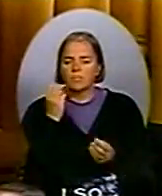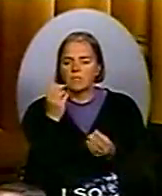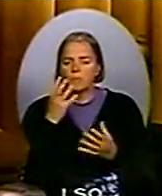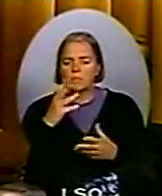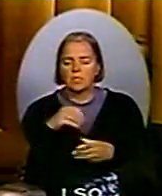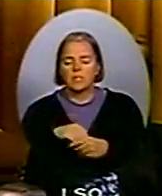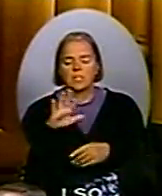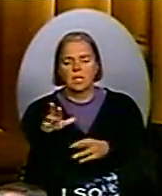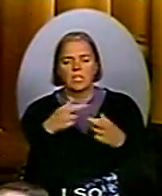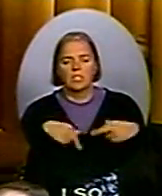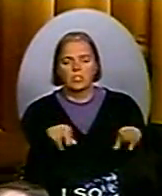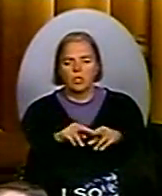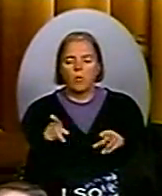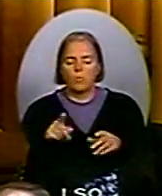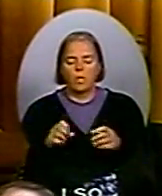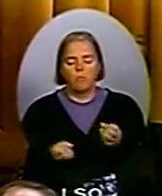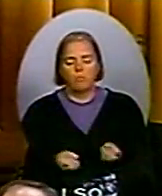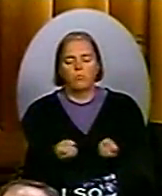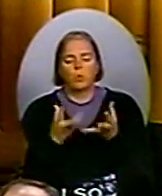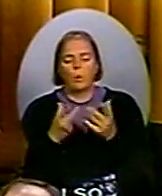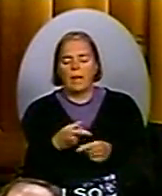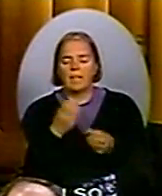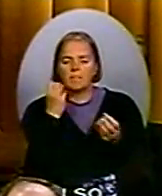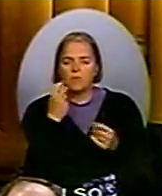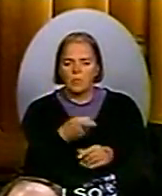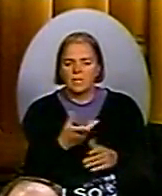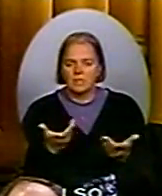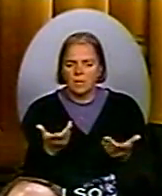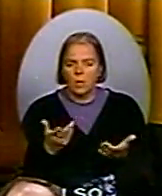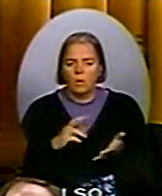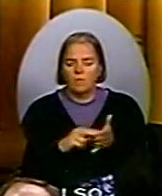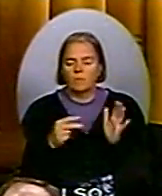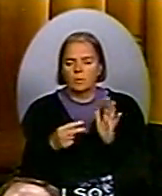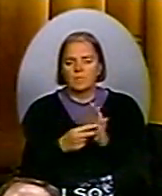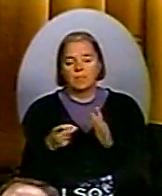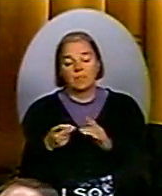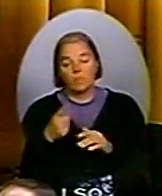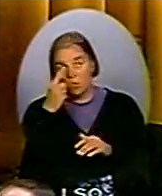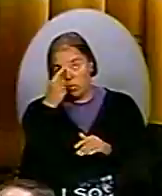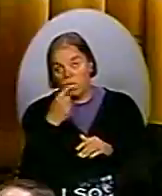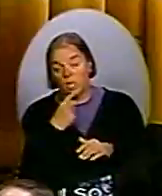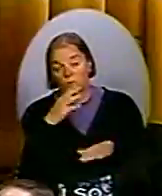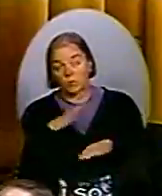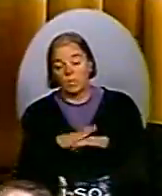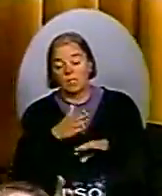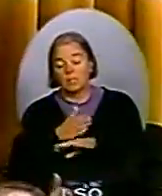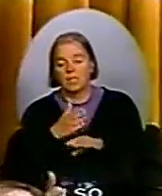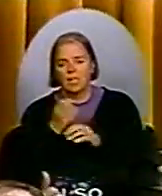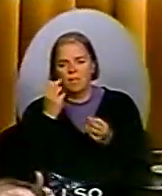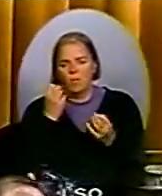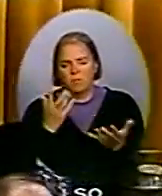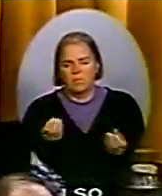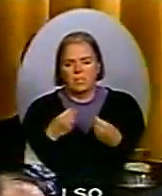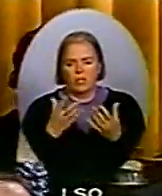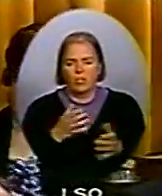flim-flam salesman at some country carnival. They ran on a promise of making more accountable government. Why did they break that